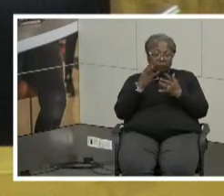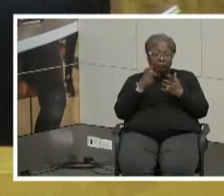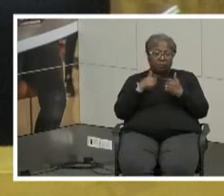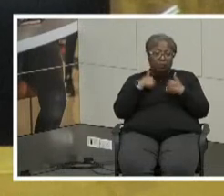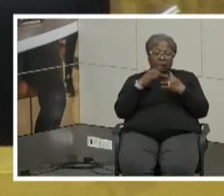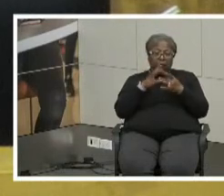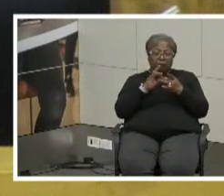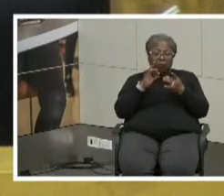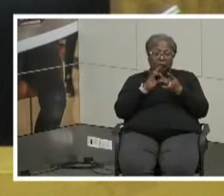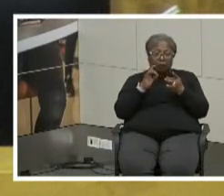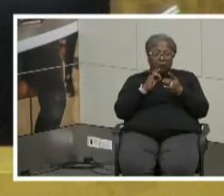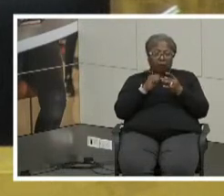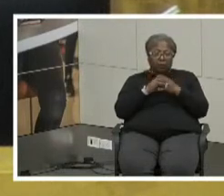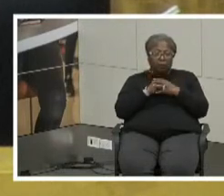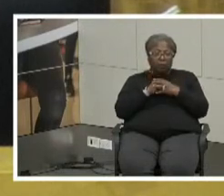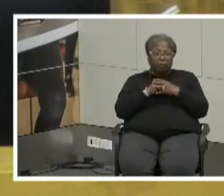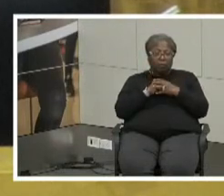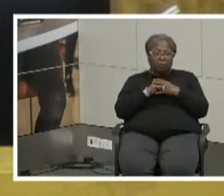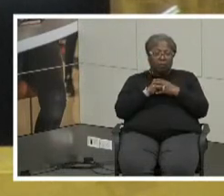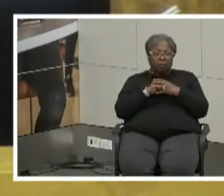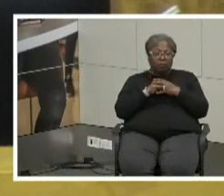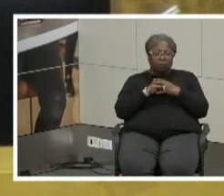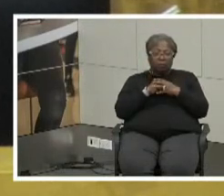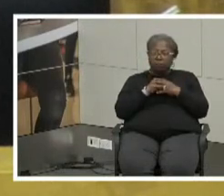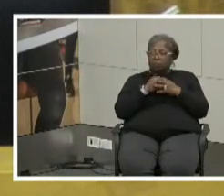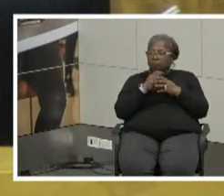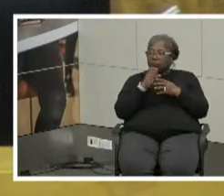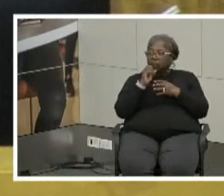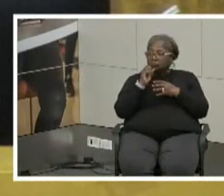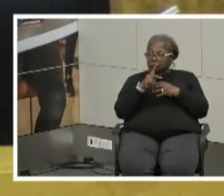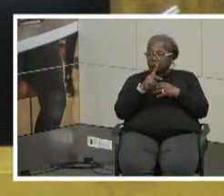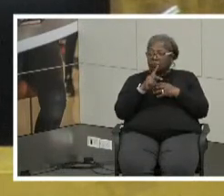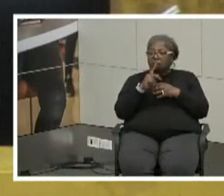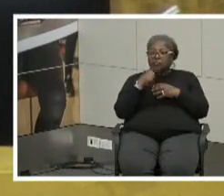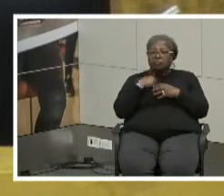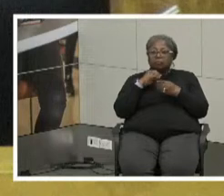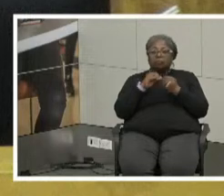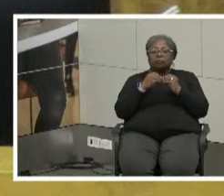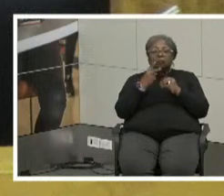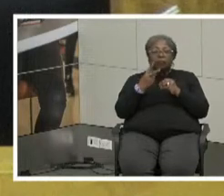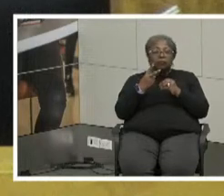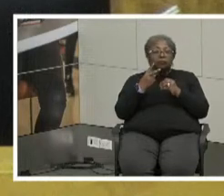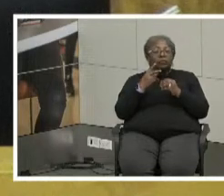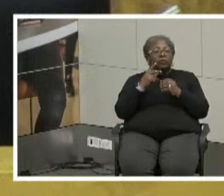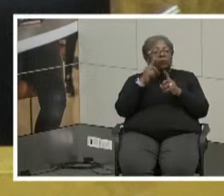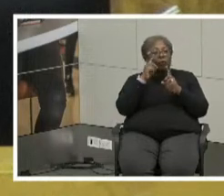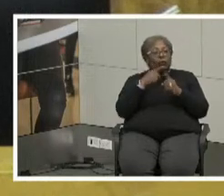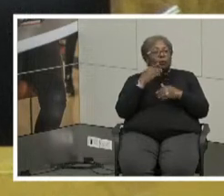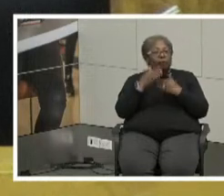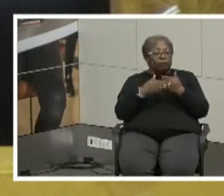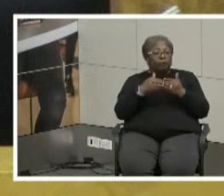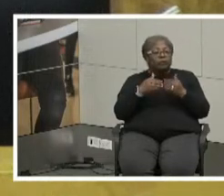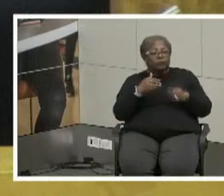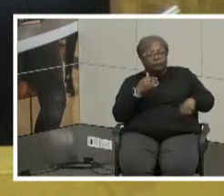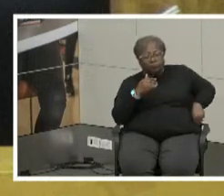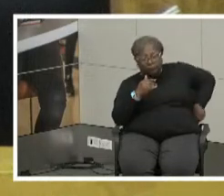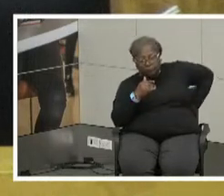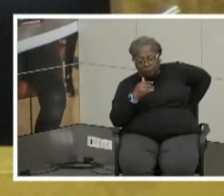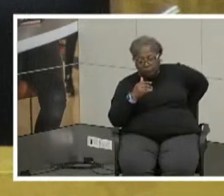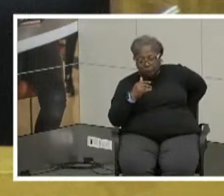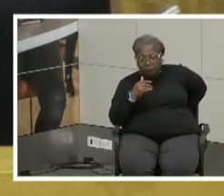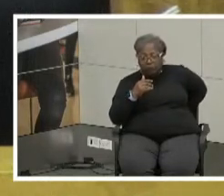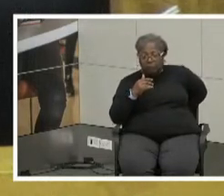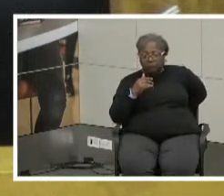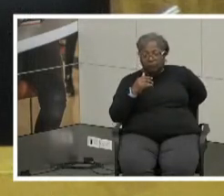have comments or we can save it for the end okay let's save it for the end okay item number two vision and goals two gold progress measures